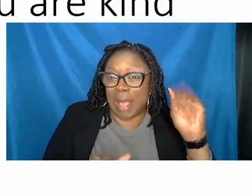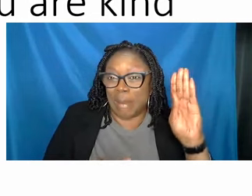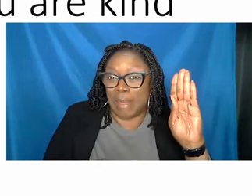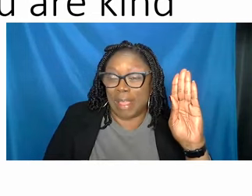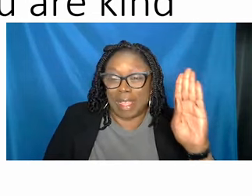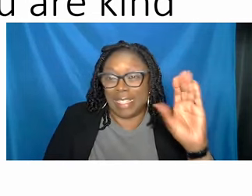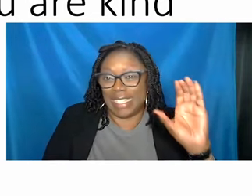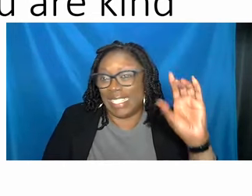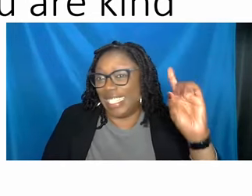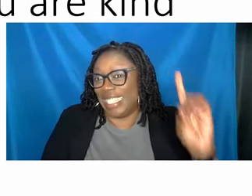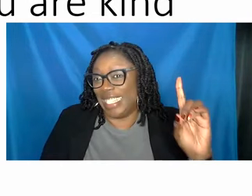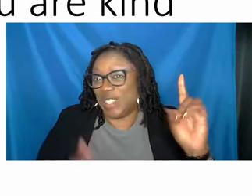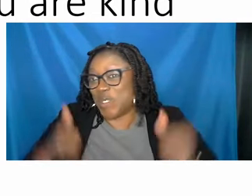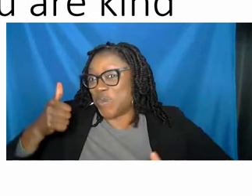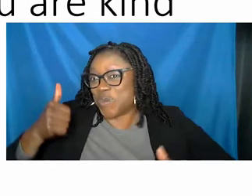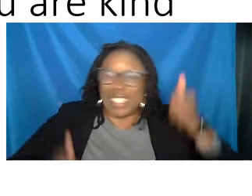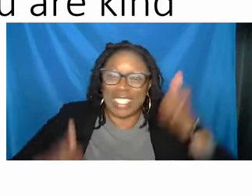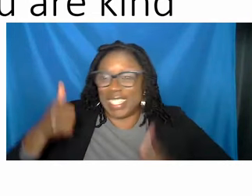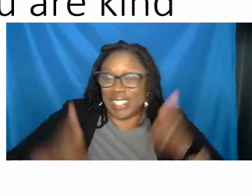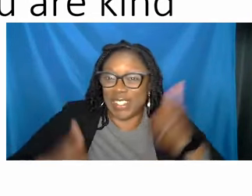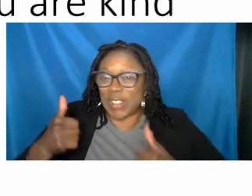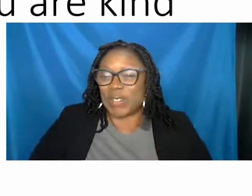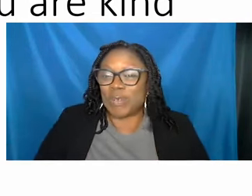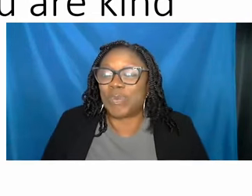Is it A, B, C, or D?